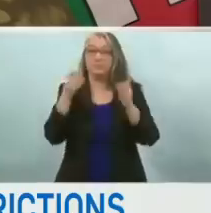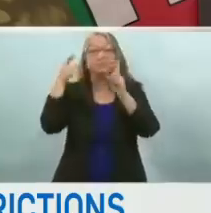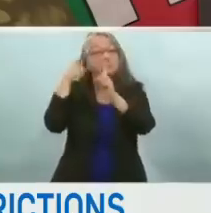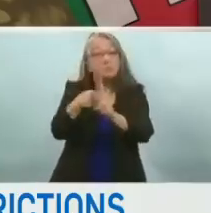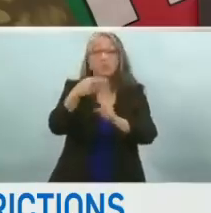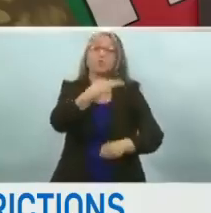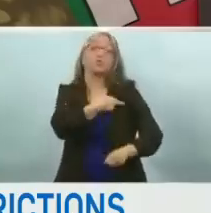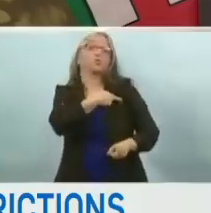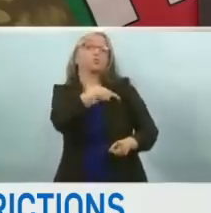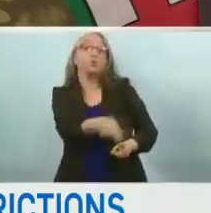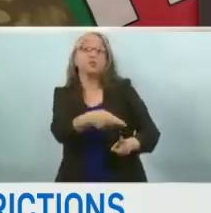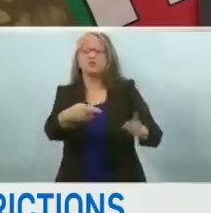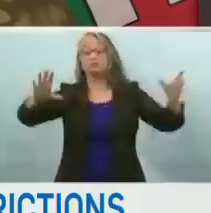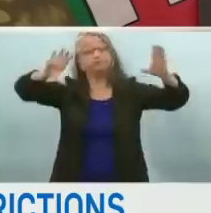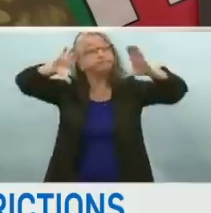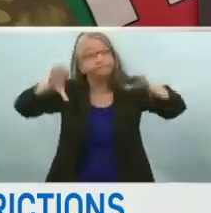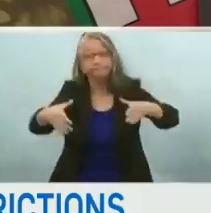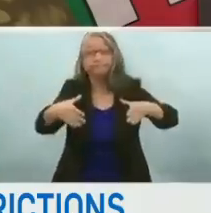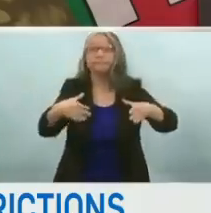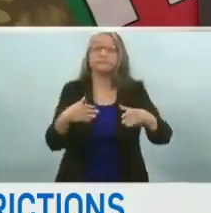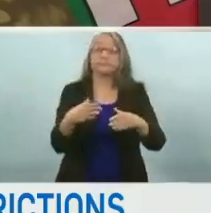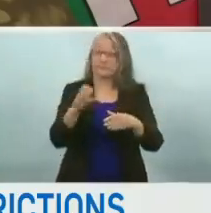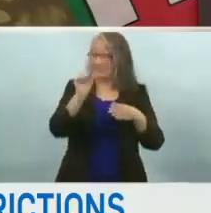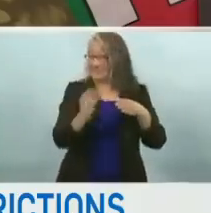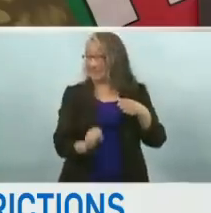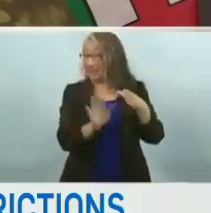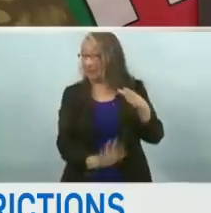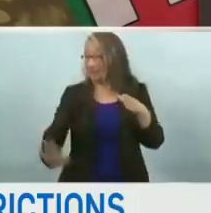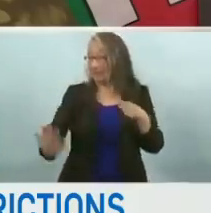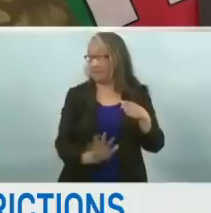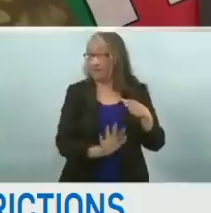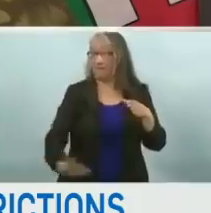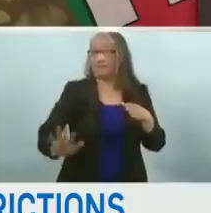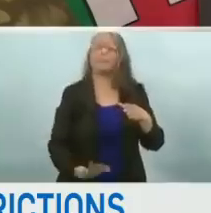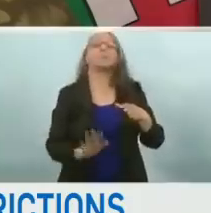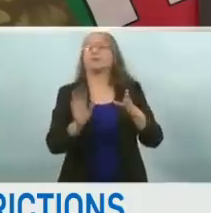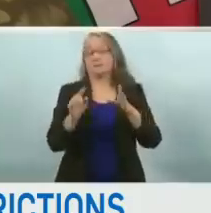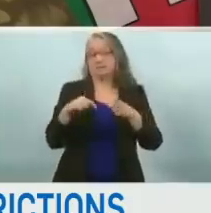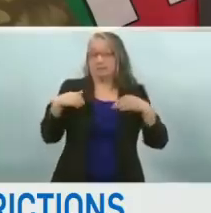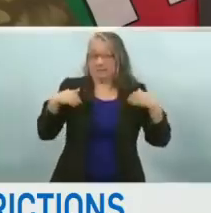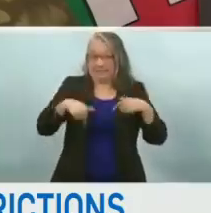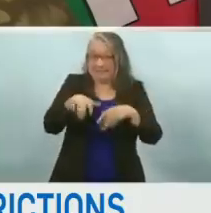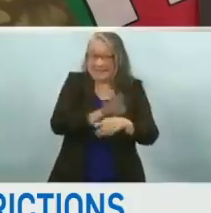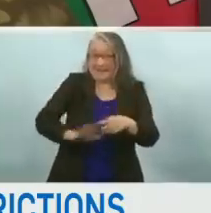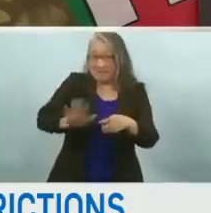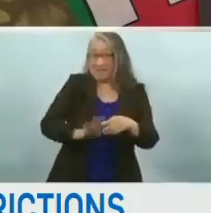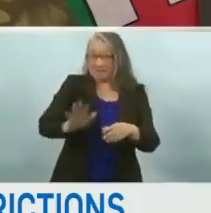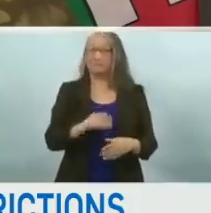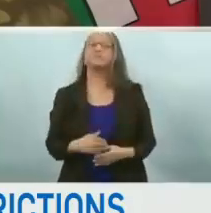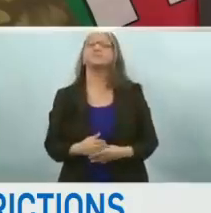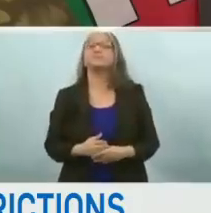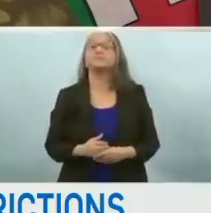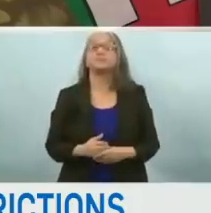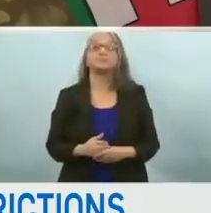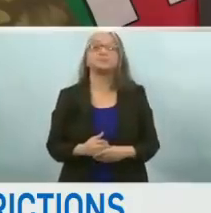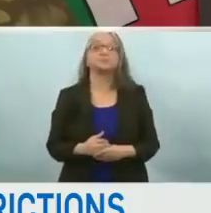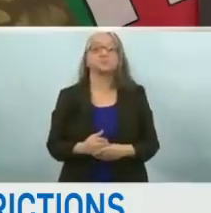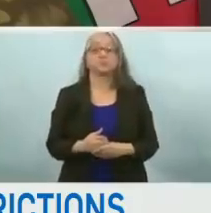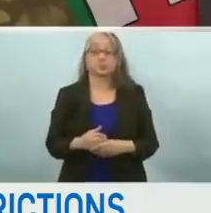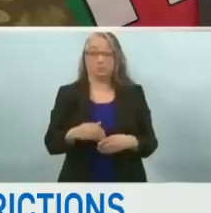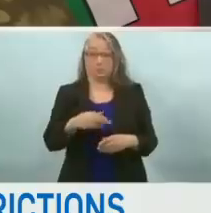have several cohorts of 25 individuals. The total number of attendees at a service may not